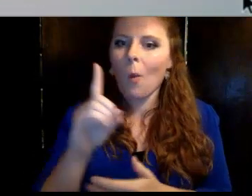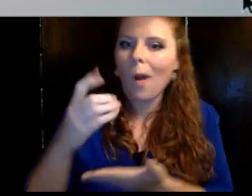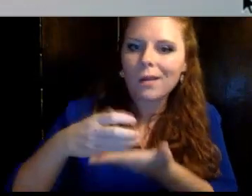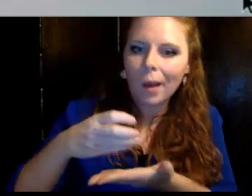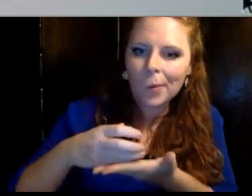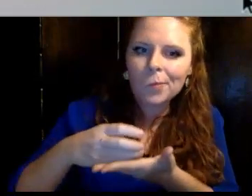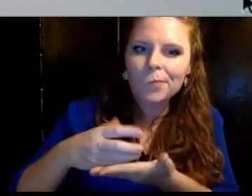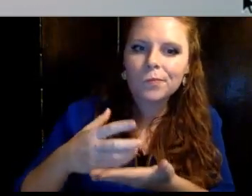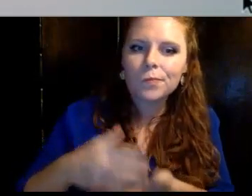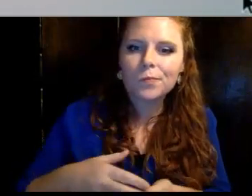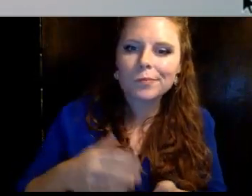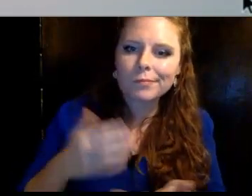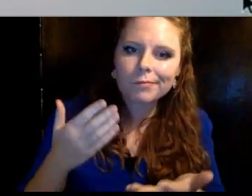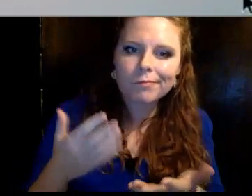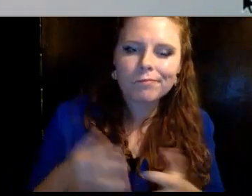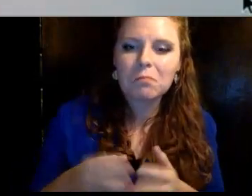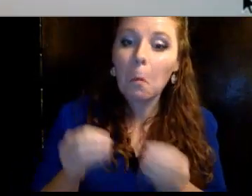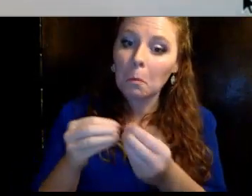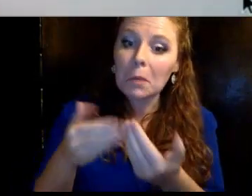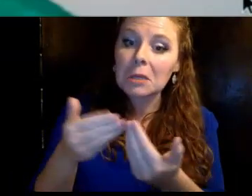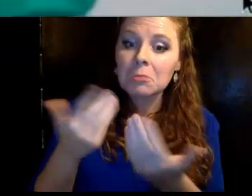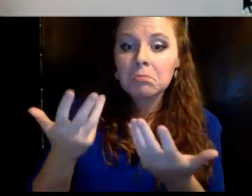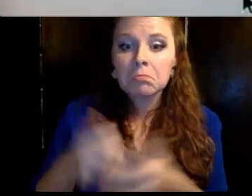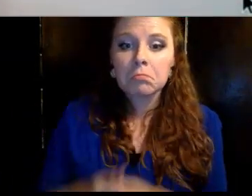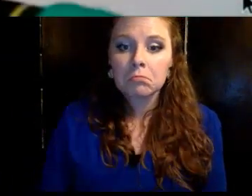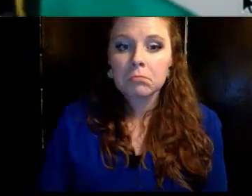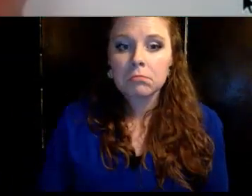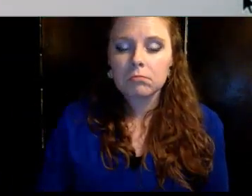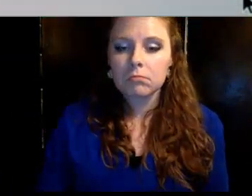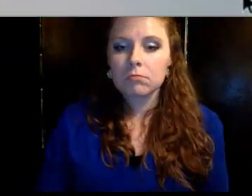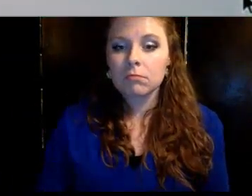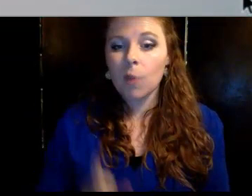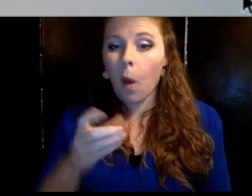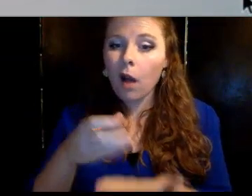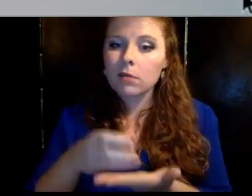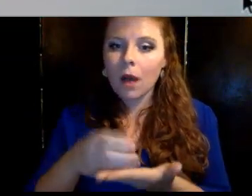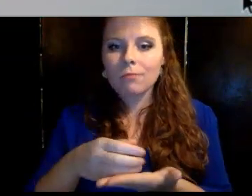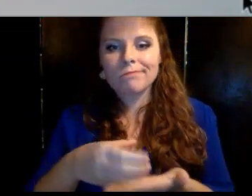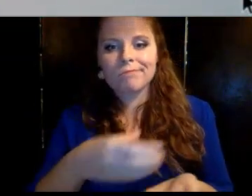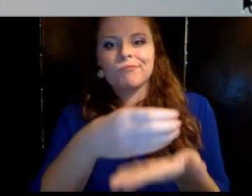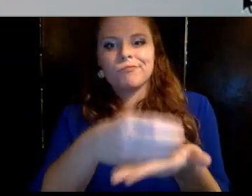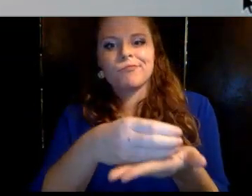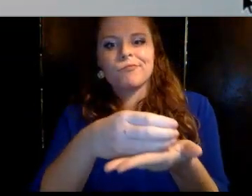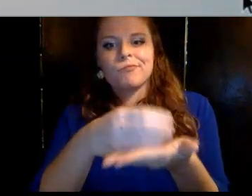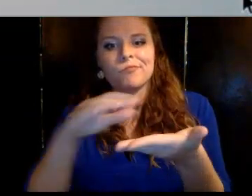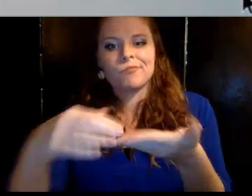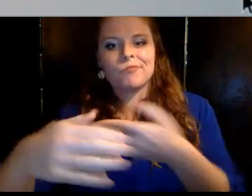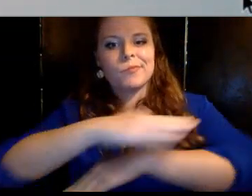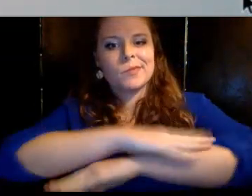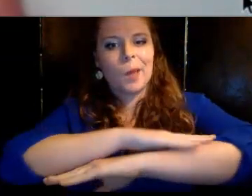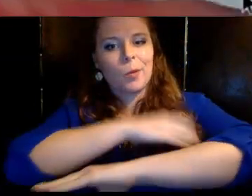cup, might be easy. We can do one cup and we can make it look like a cup sitting on a